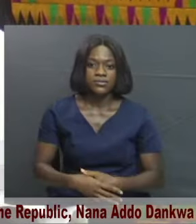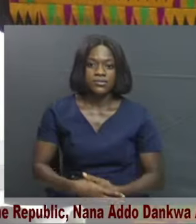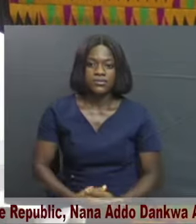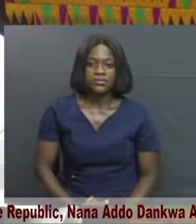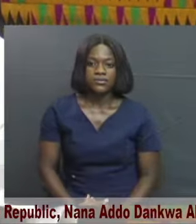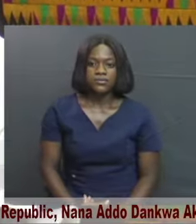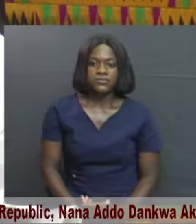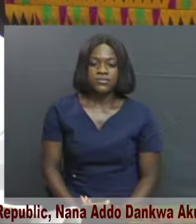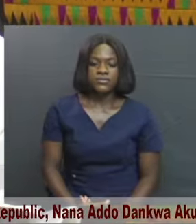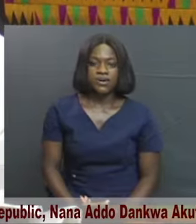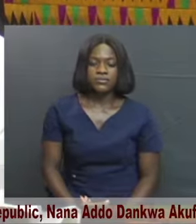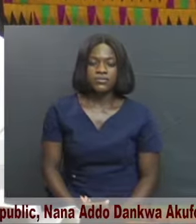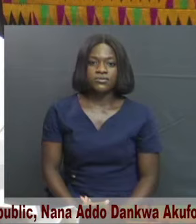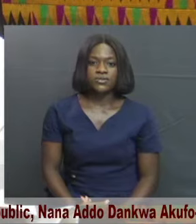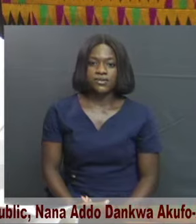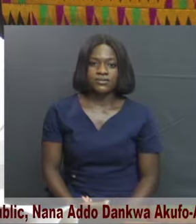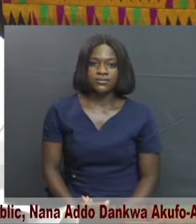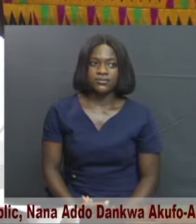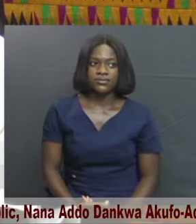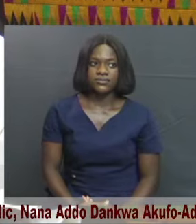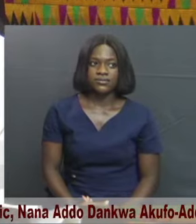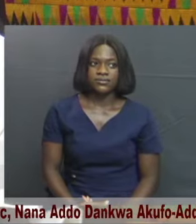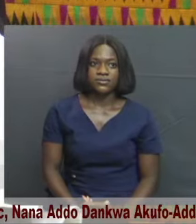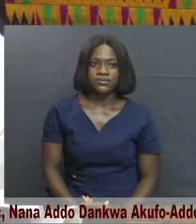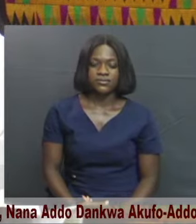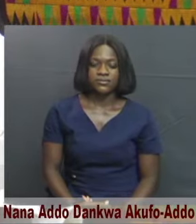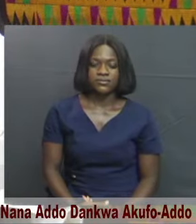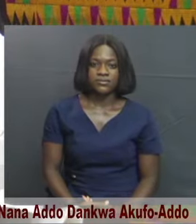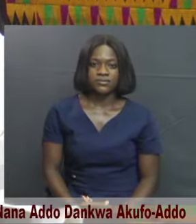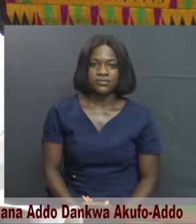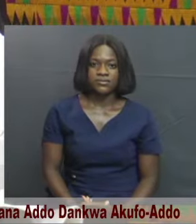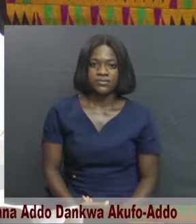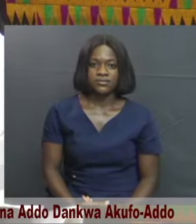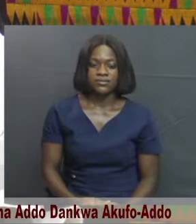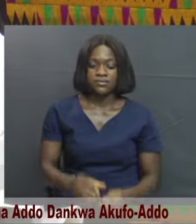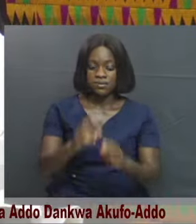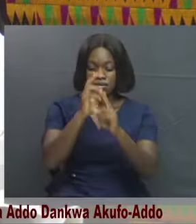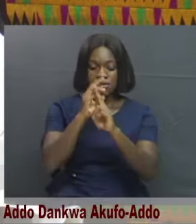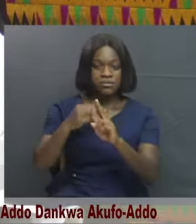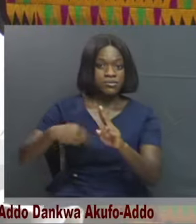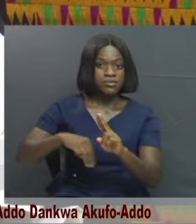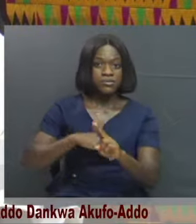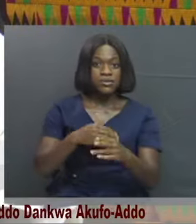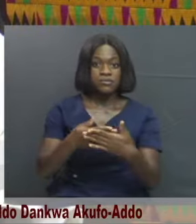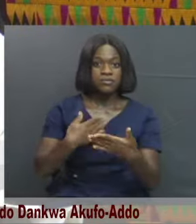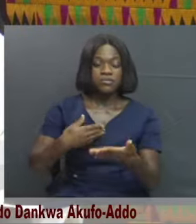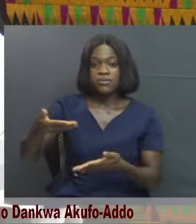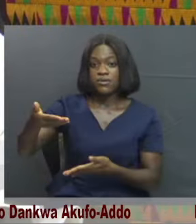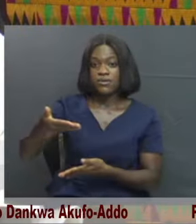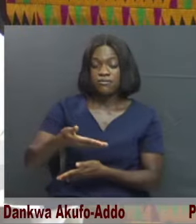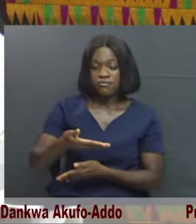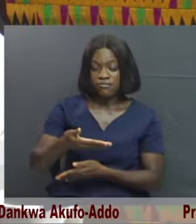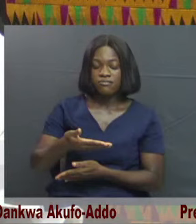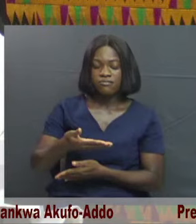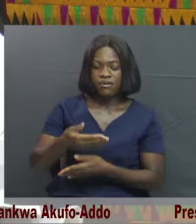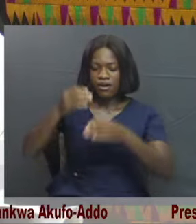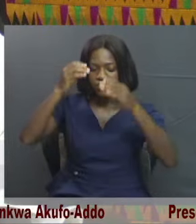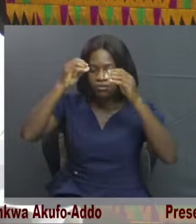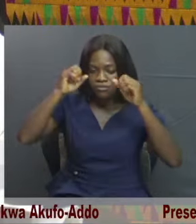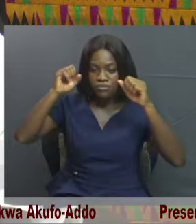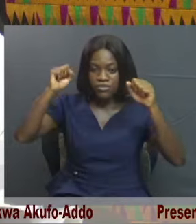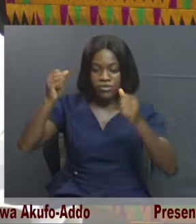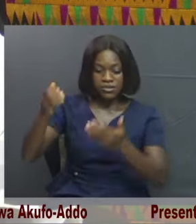democracy honorable members before I invite his Excellency the president to deliver the Miss in the state